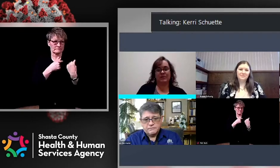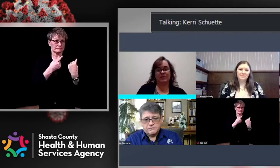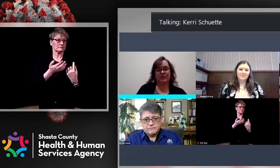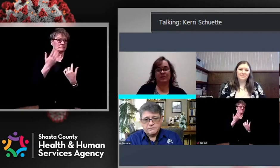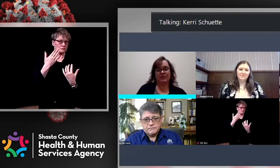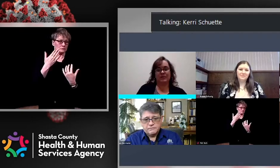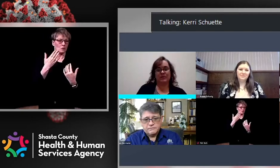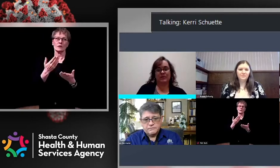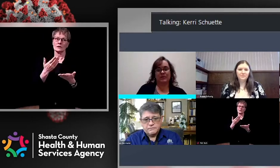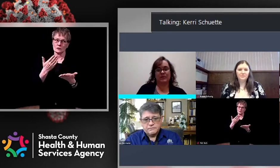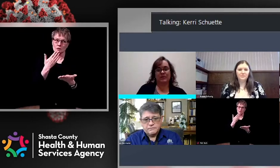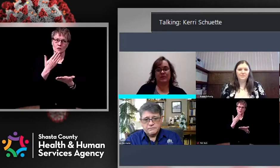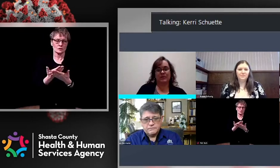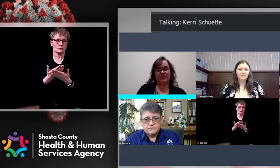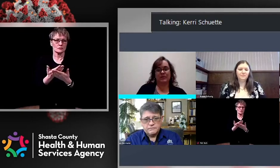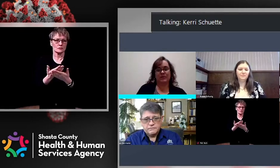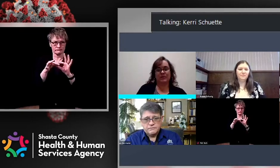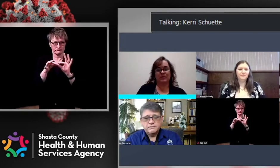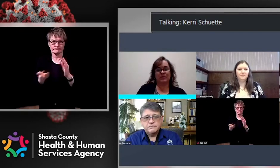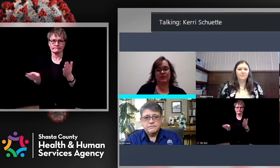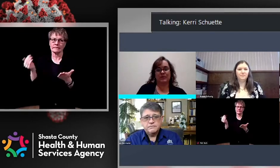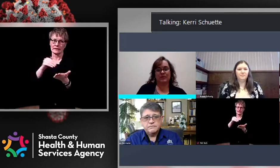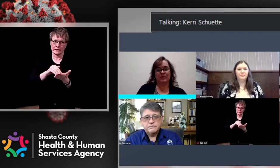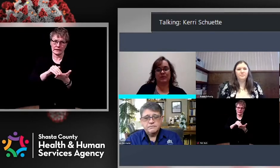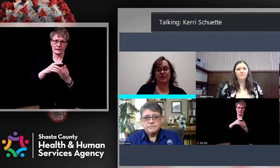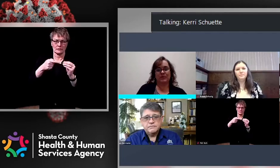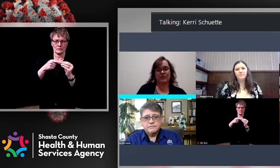Okay. Anything else before we get started with media questions?